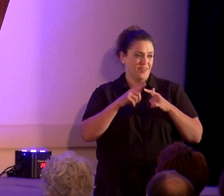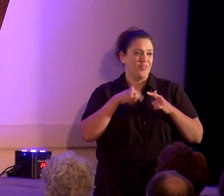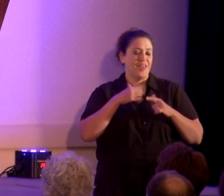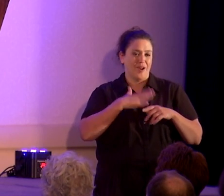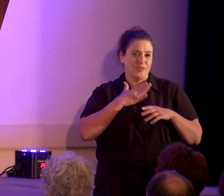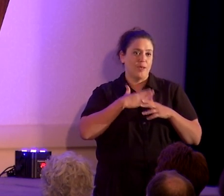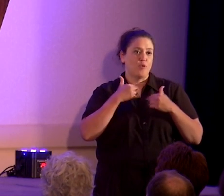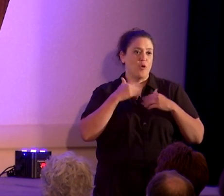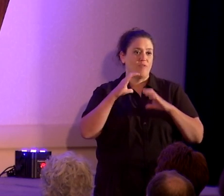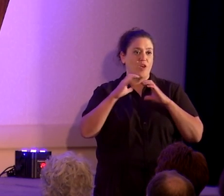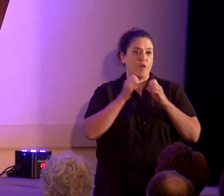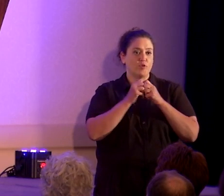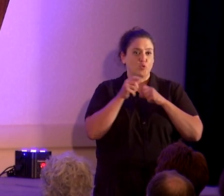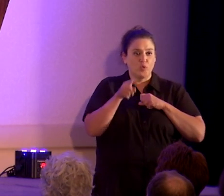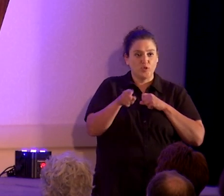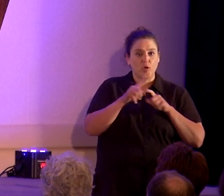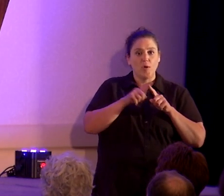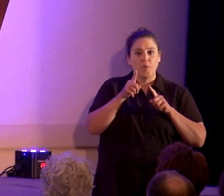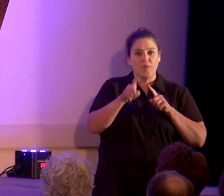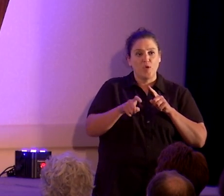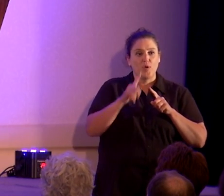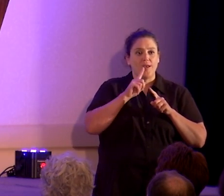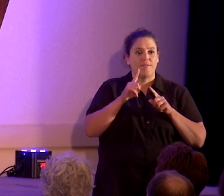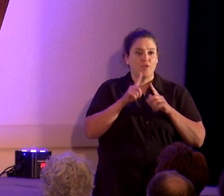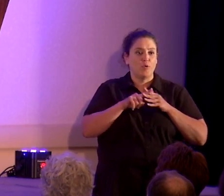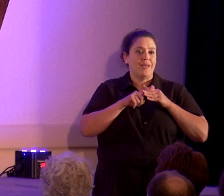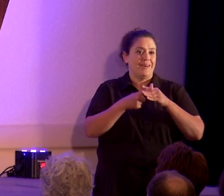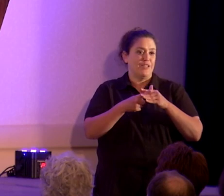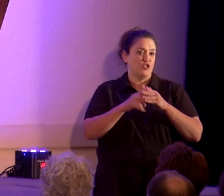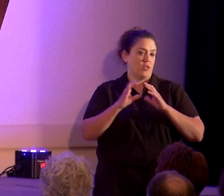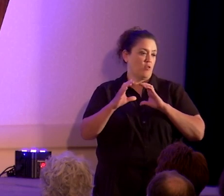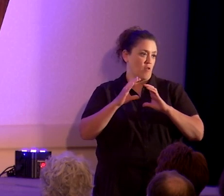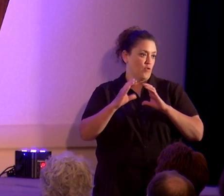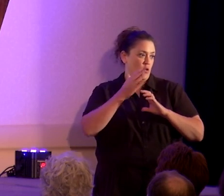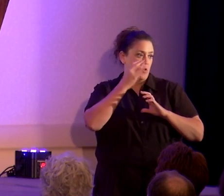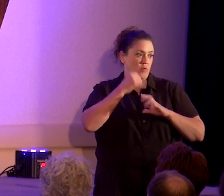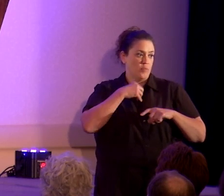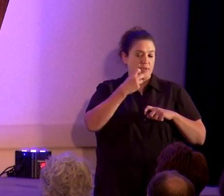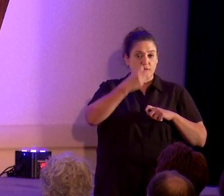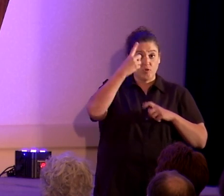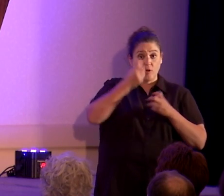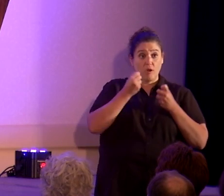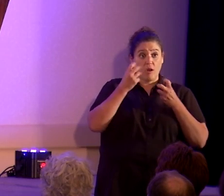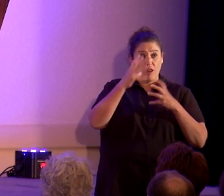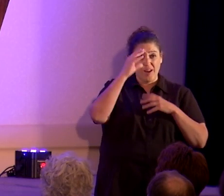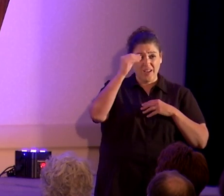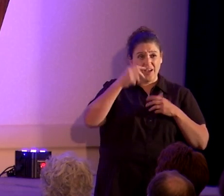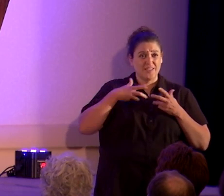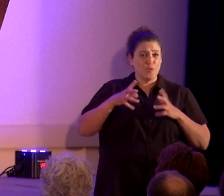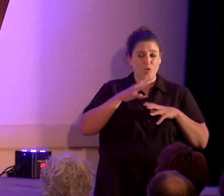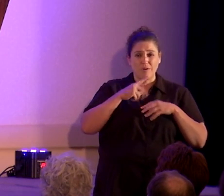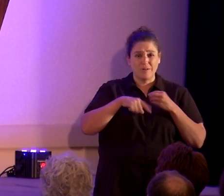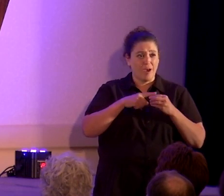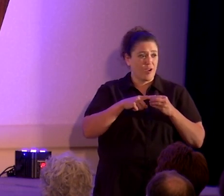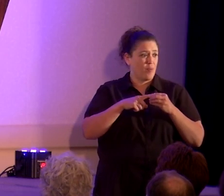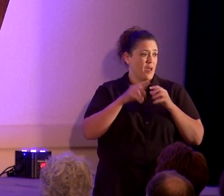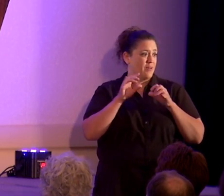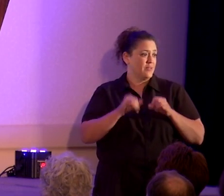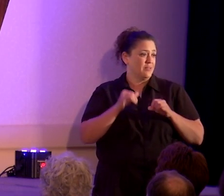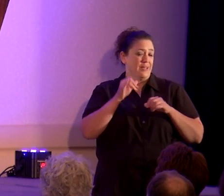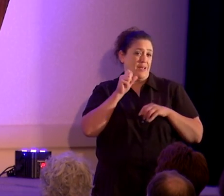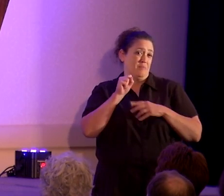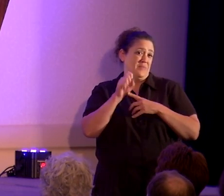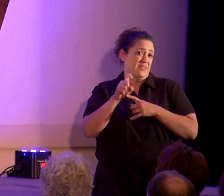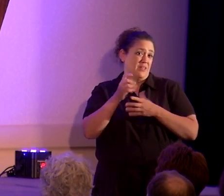that conversation with them, but they would have to be the ones to initiate it. Because I understood, you know, a lot of guys didn't want to talk about same-sex rights in the